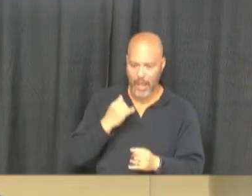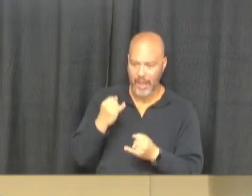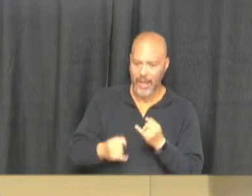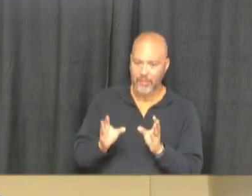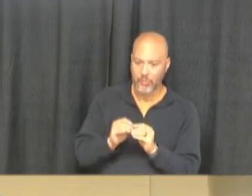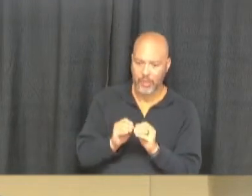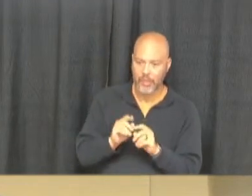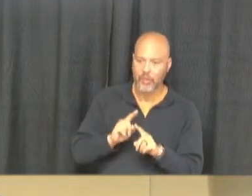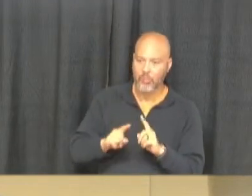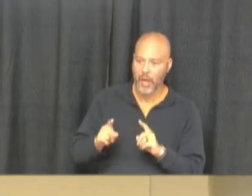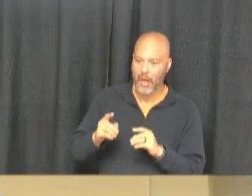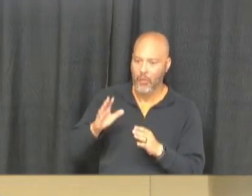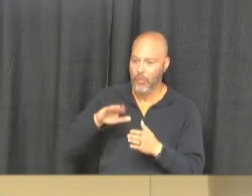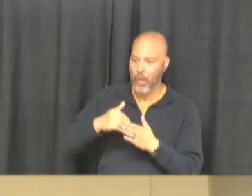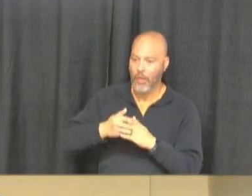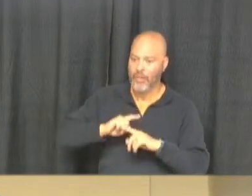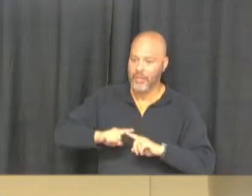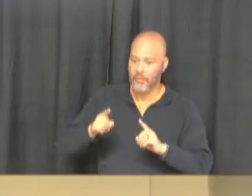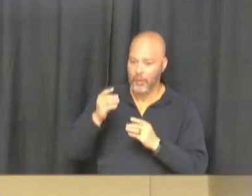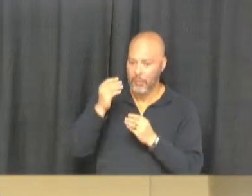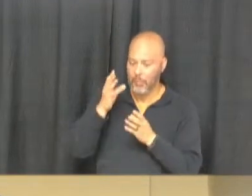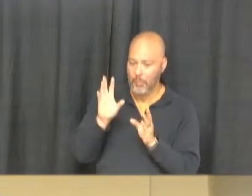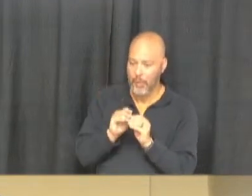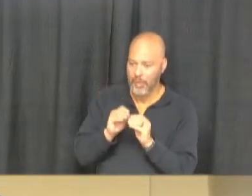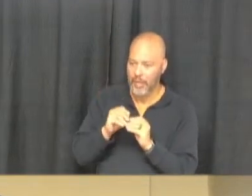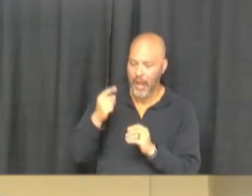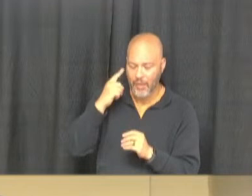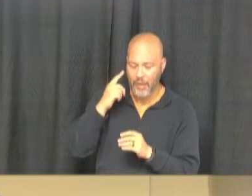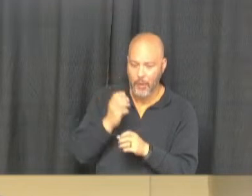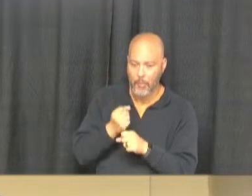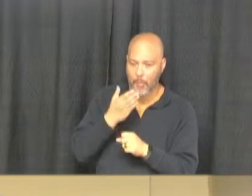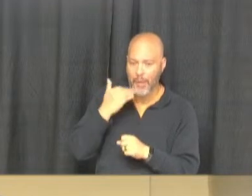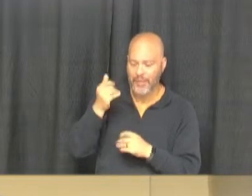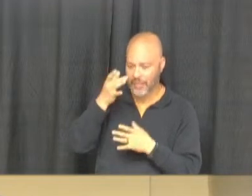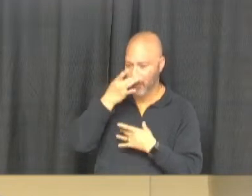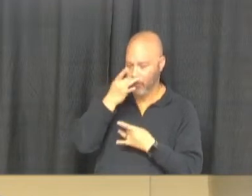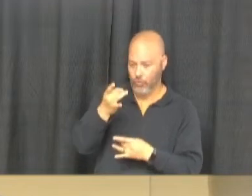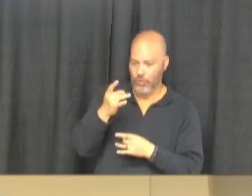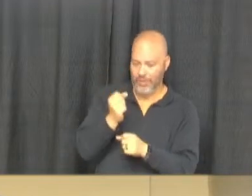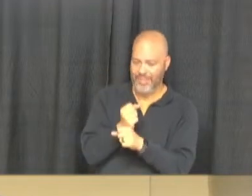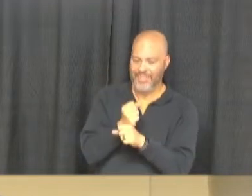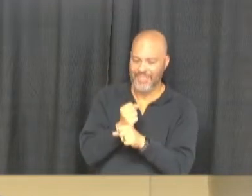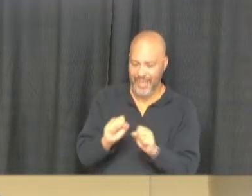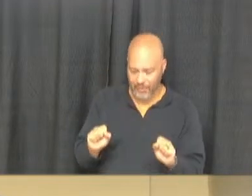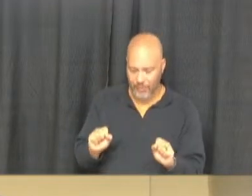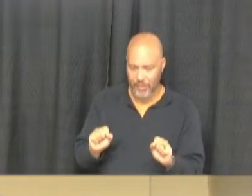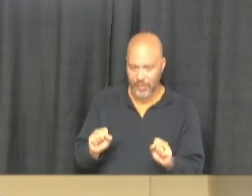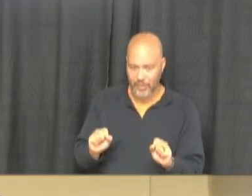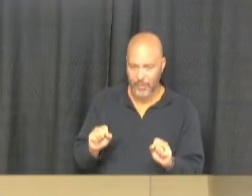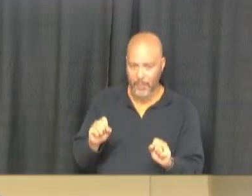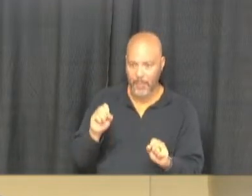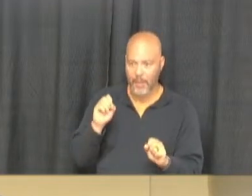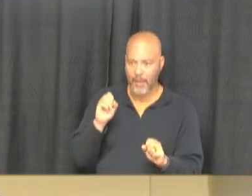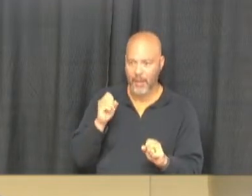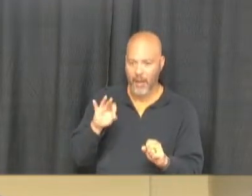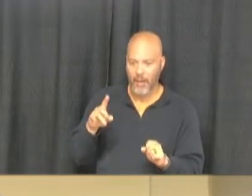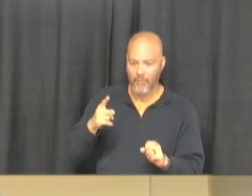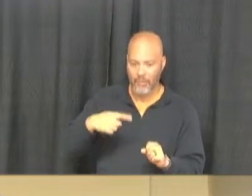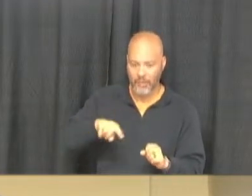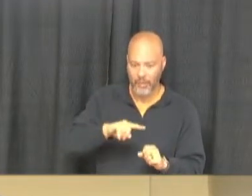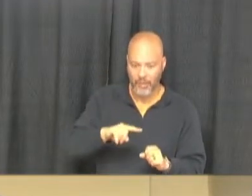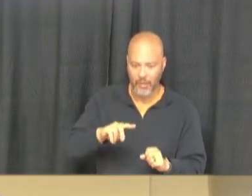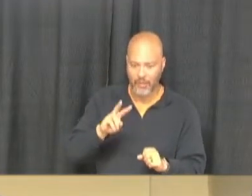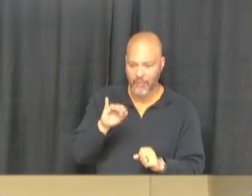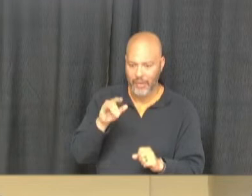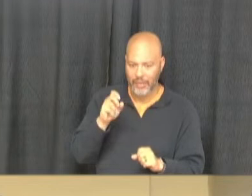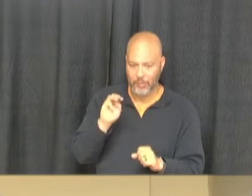that, given all the information, that the council would make a decision that would be in the best interest of the safety of the victims. You know,